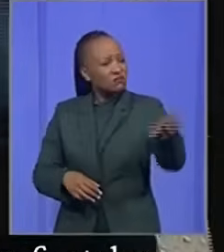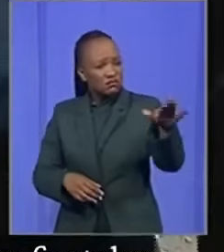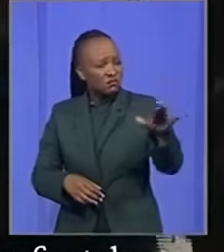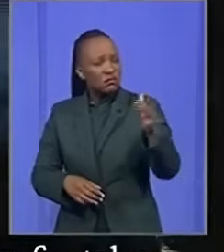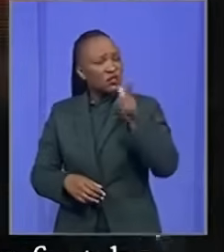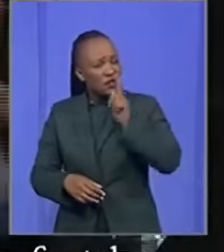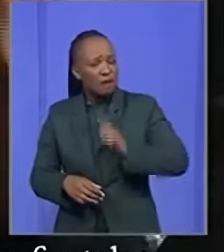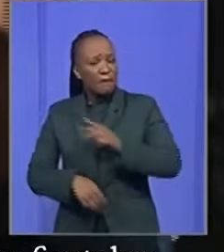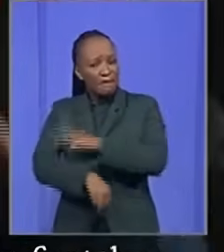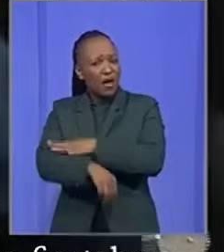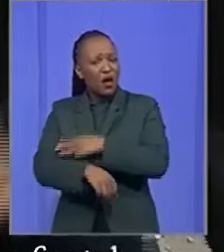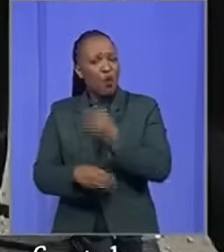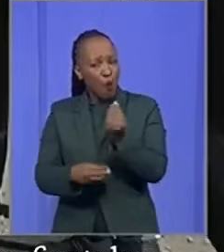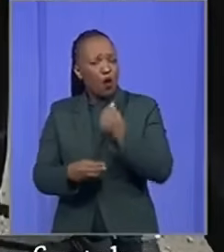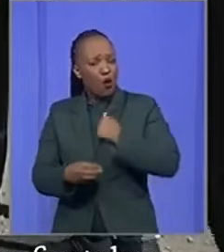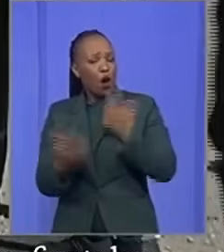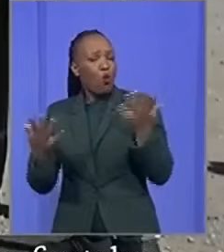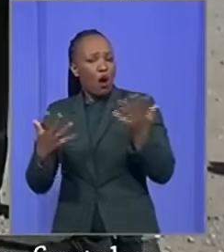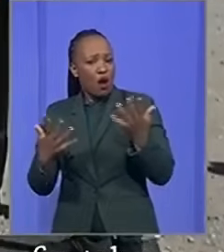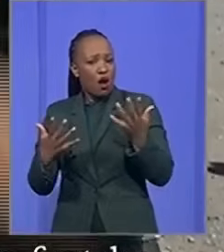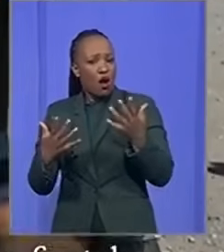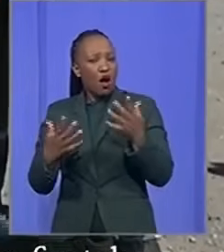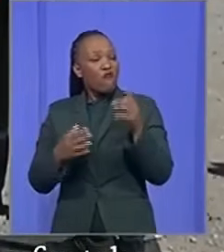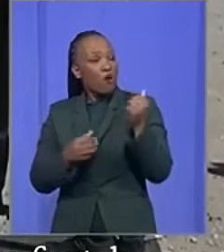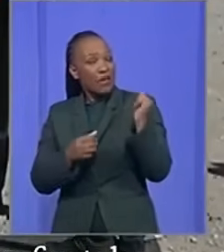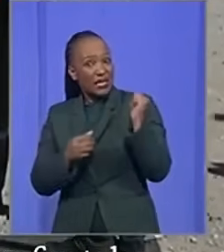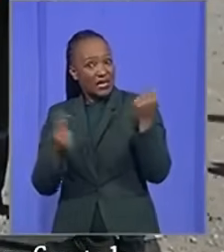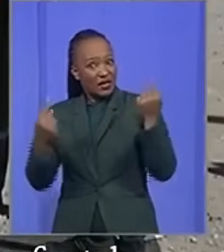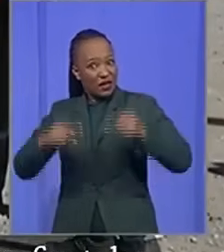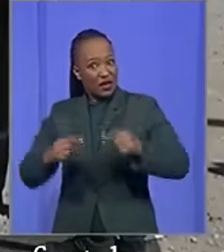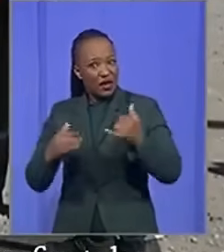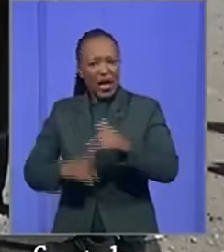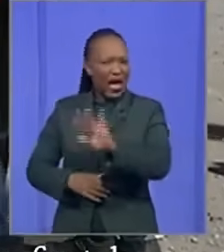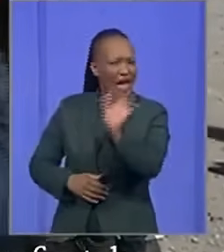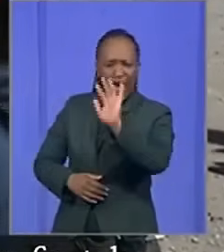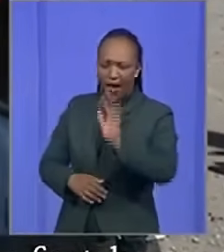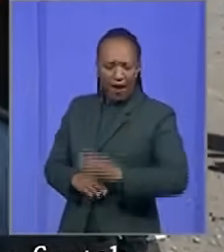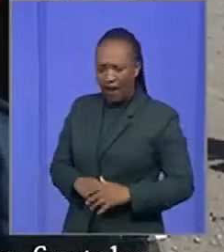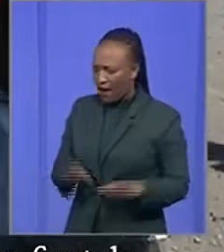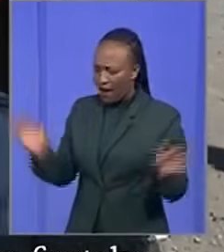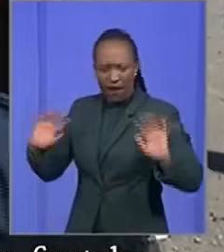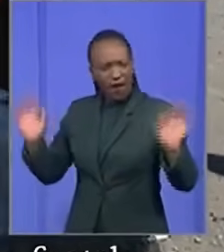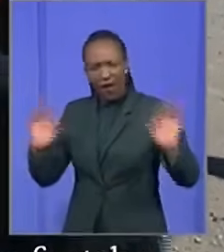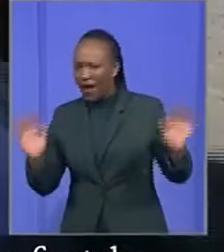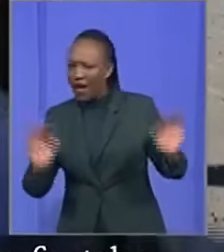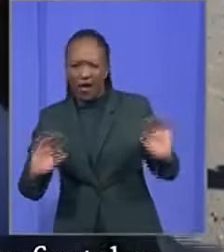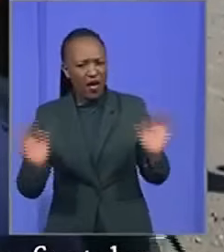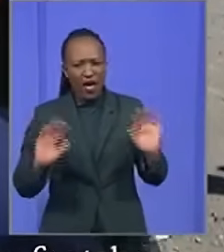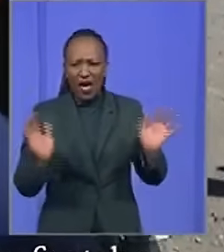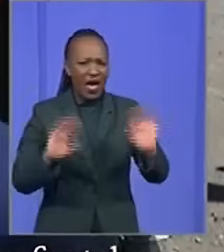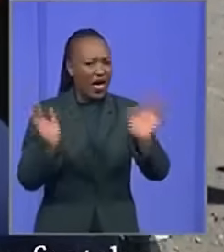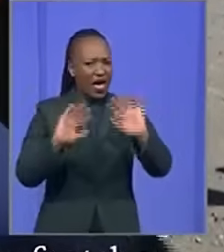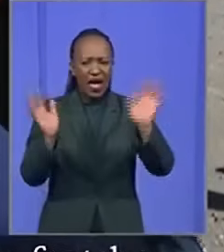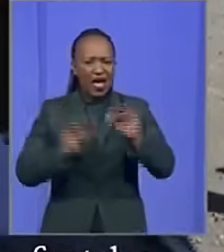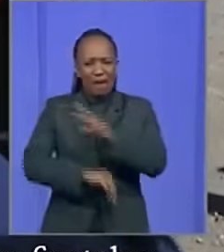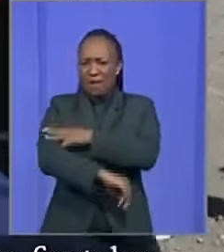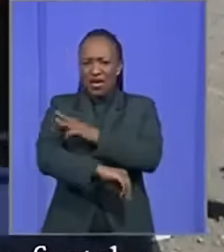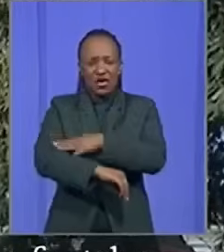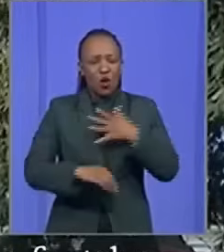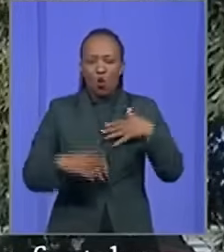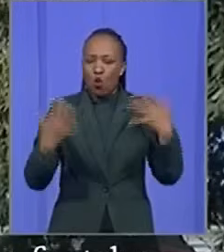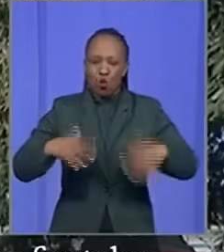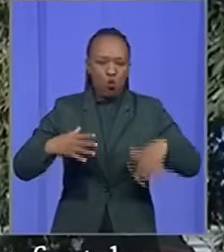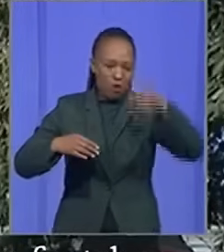Sisma bani phakela ka 4 wa masa ke motlisafa. Don't know. Ba gaitso ba tomri manager wa tsare ke